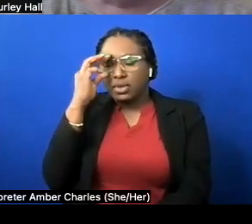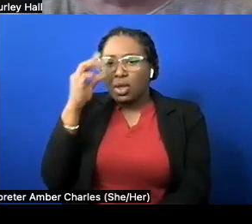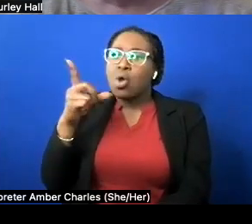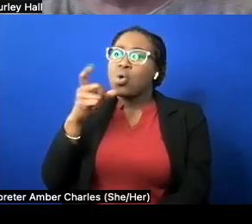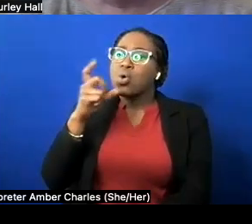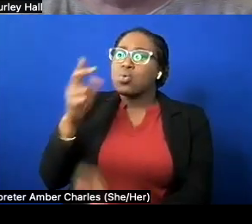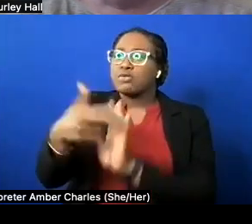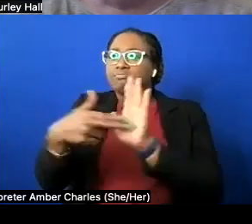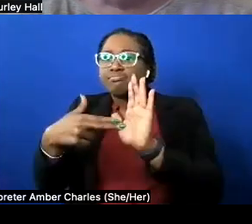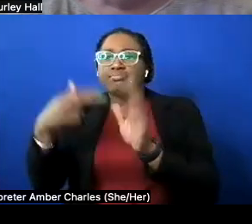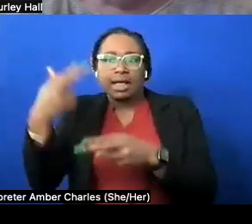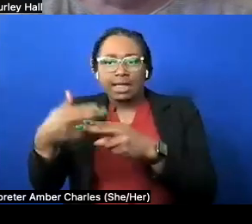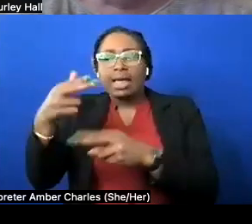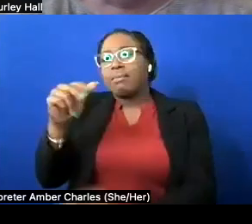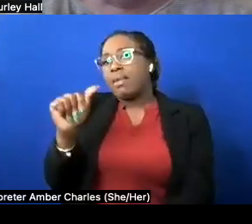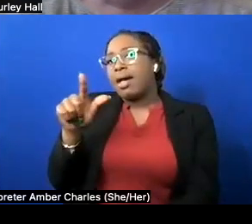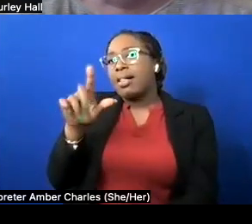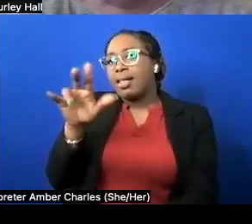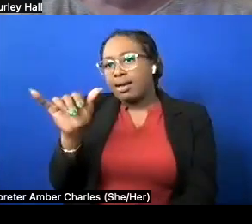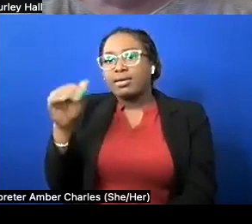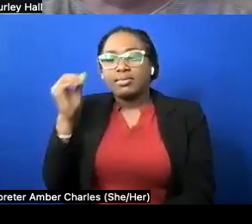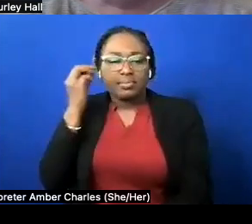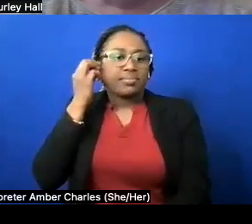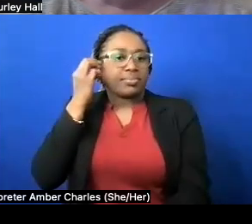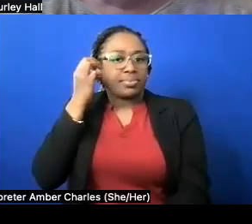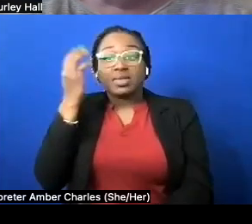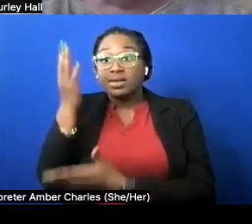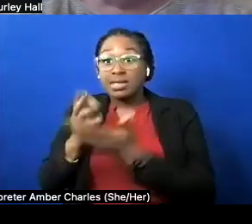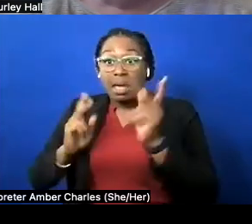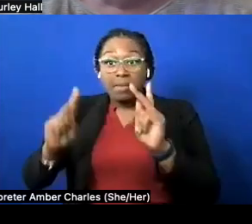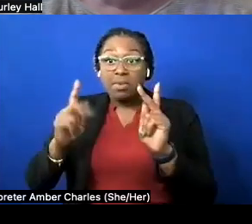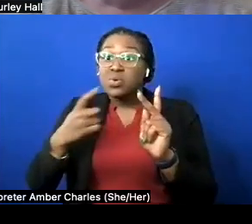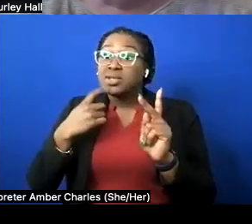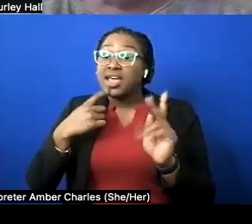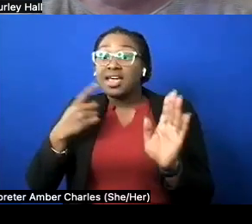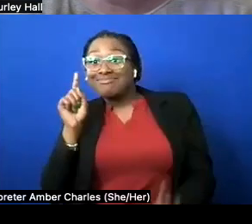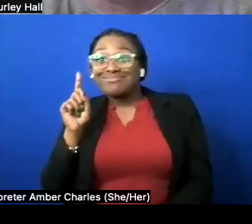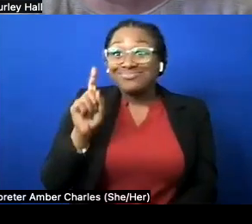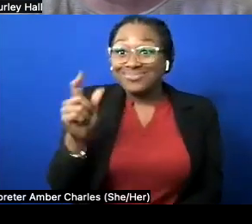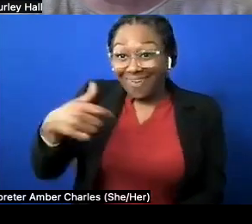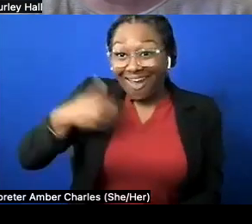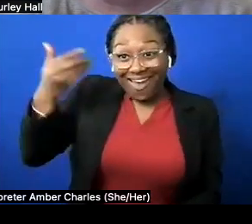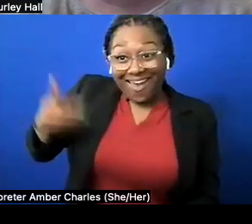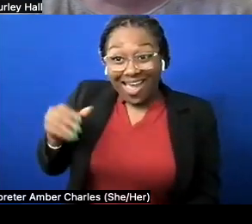upon. And lots of people would like to darken our doorways and say, yes, I'm an ally.